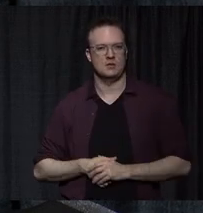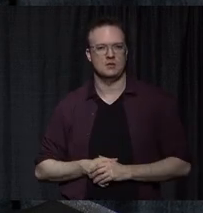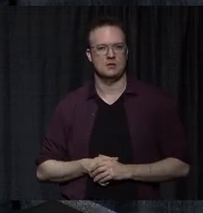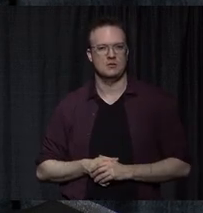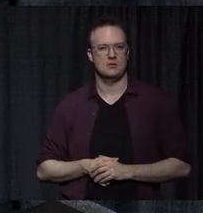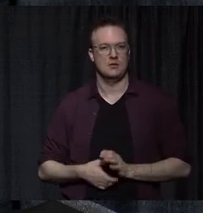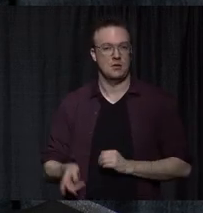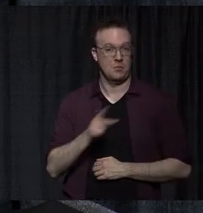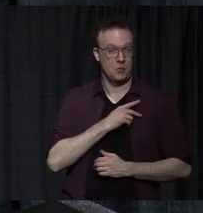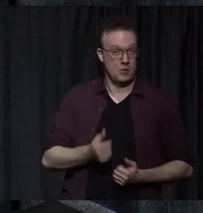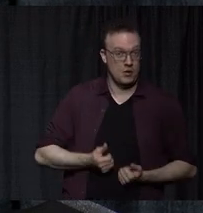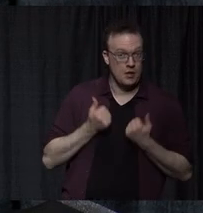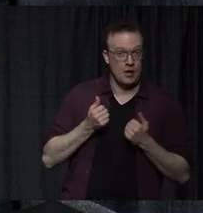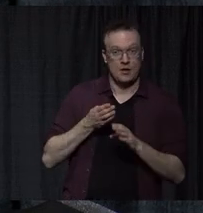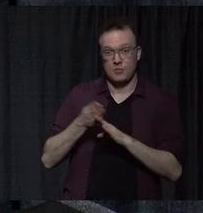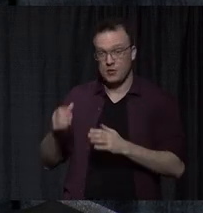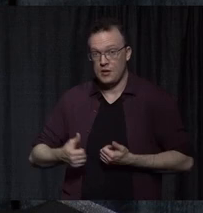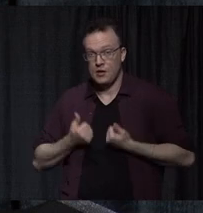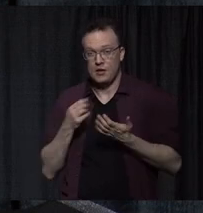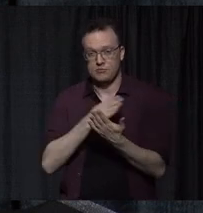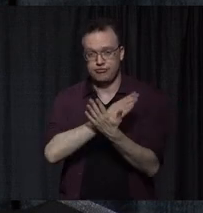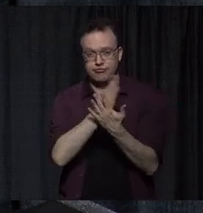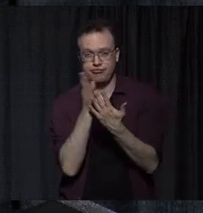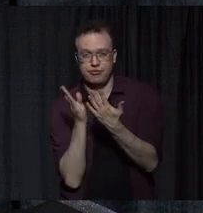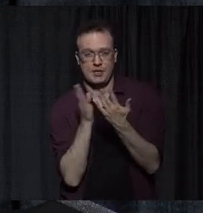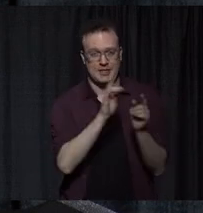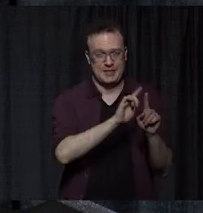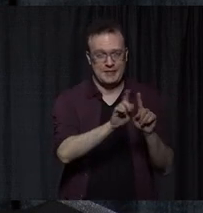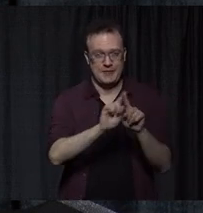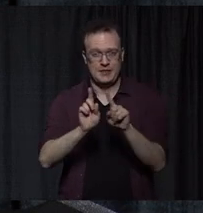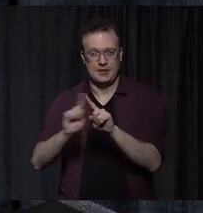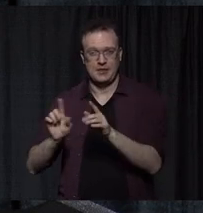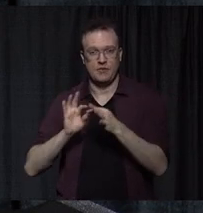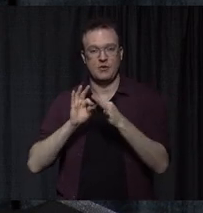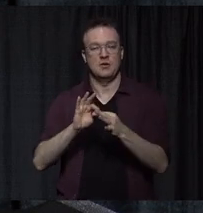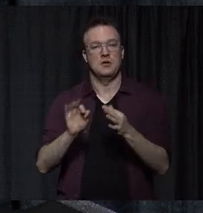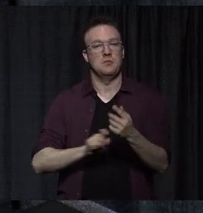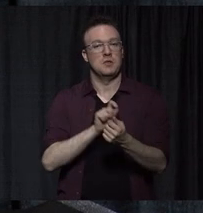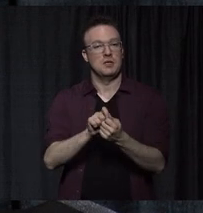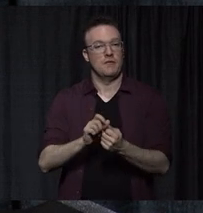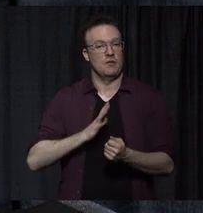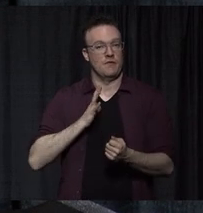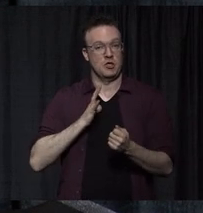personal and professional lives. It's not necessarily tied to an official title.